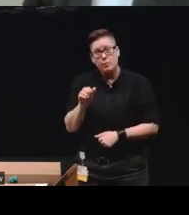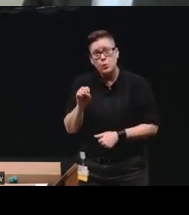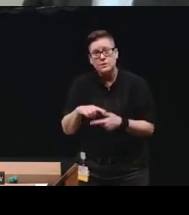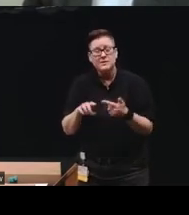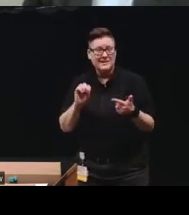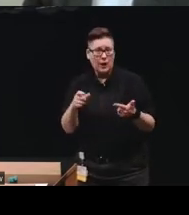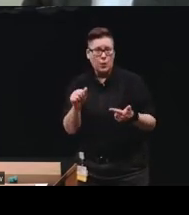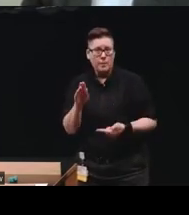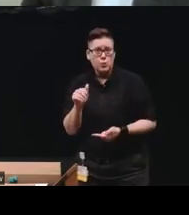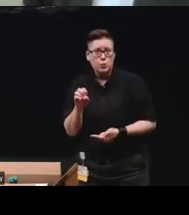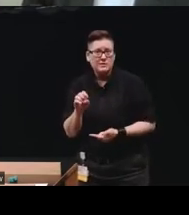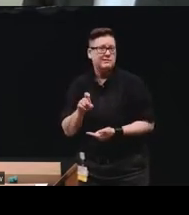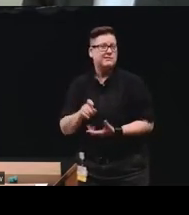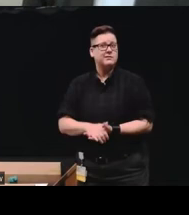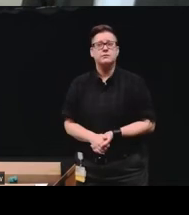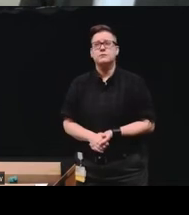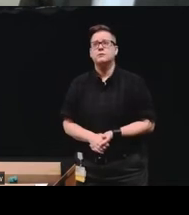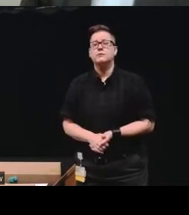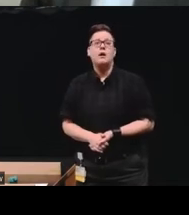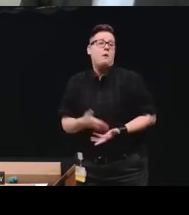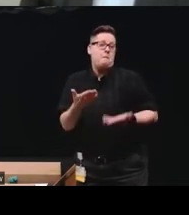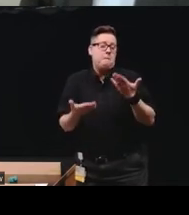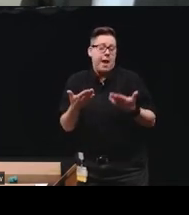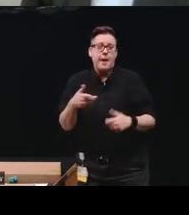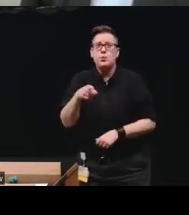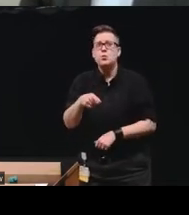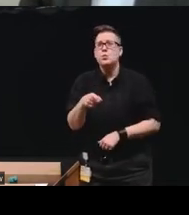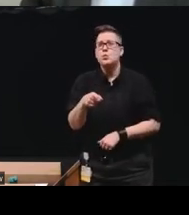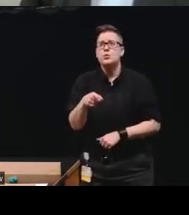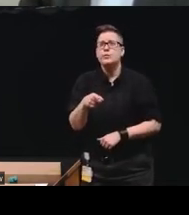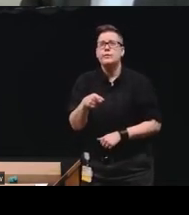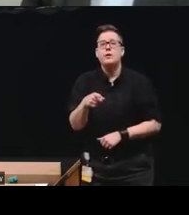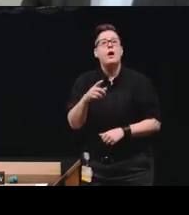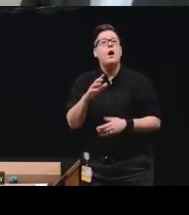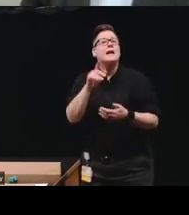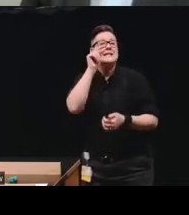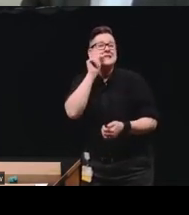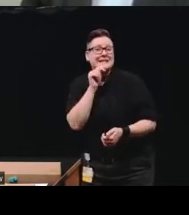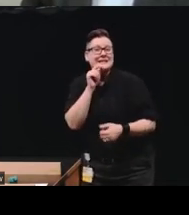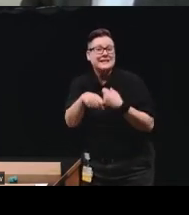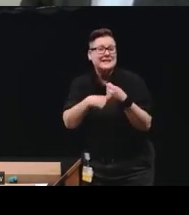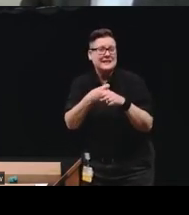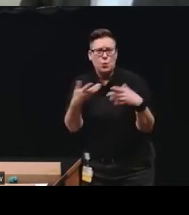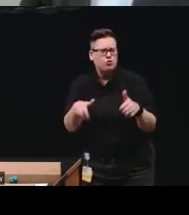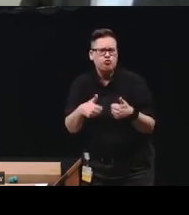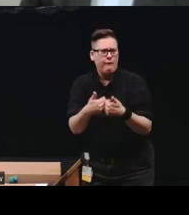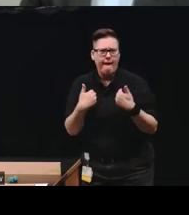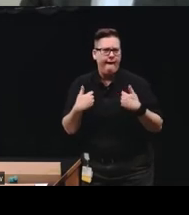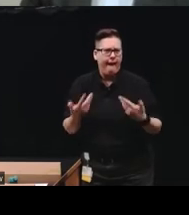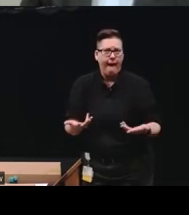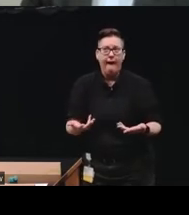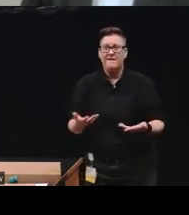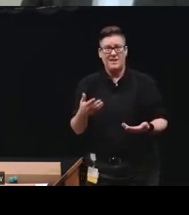growing up? How about challenges as you became an adult and in your teenage years? Any experiences